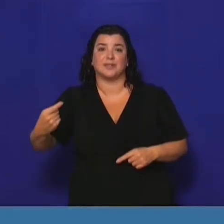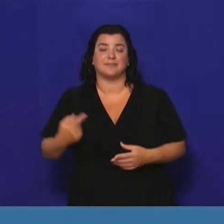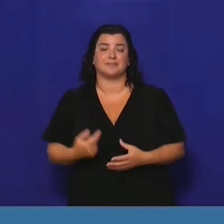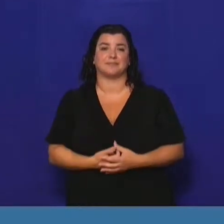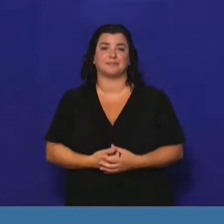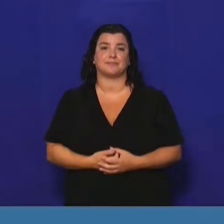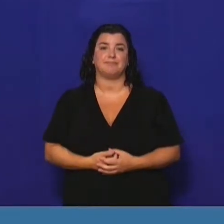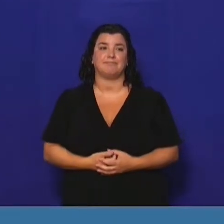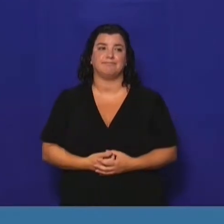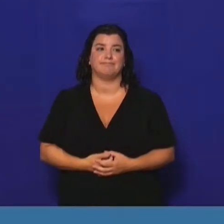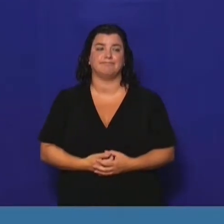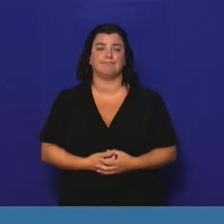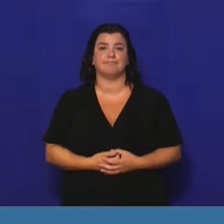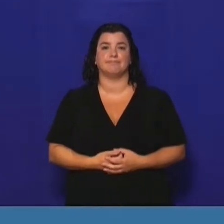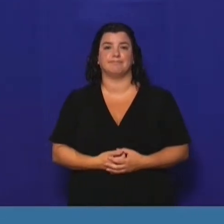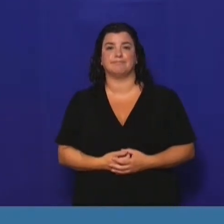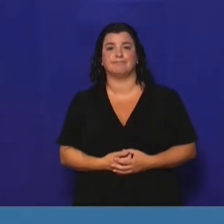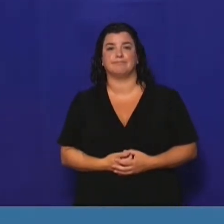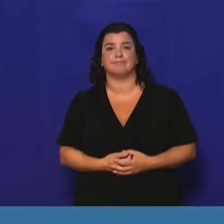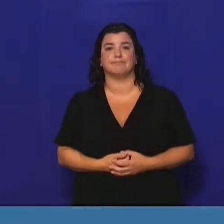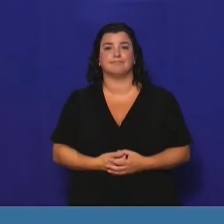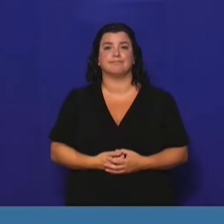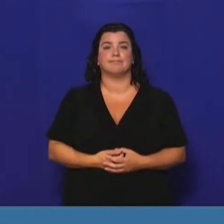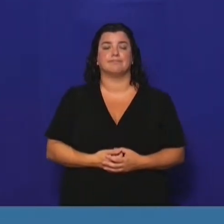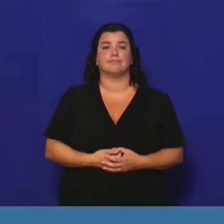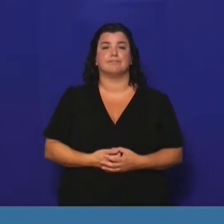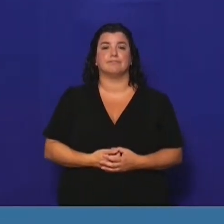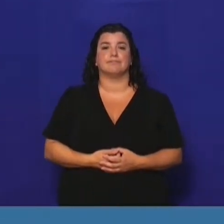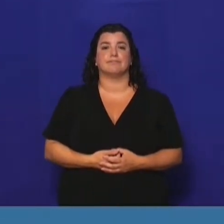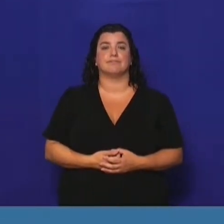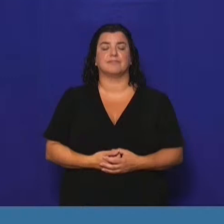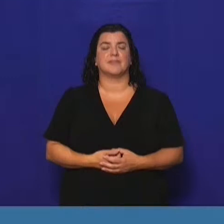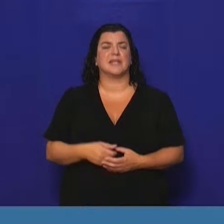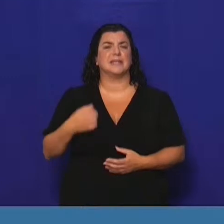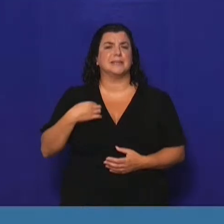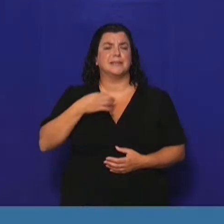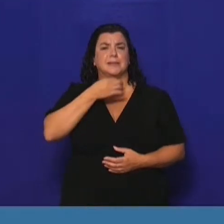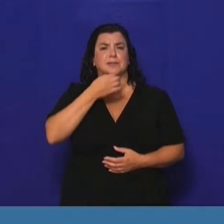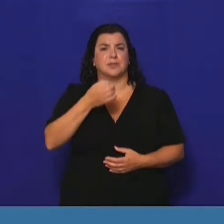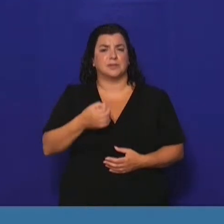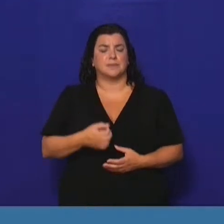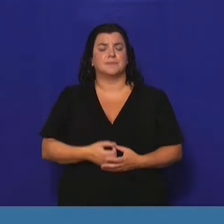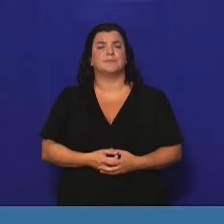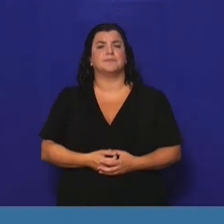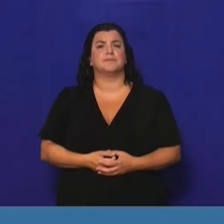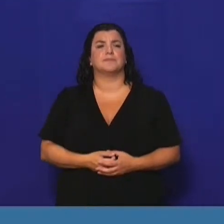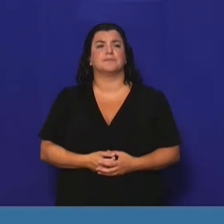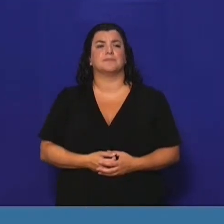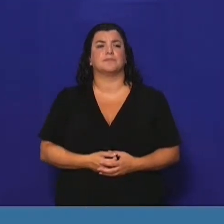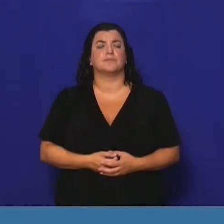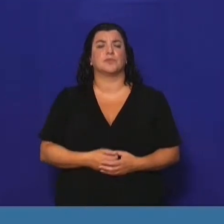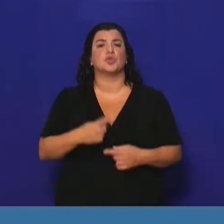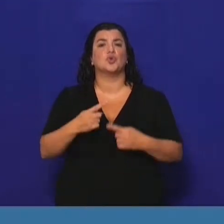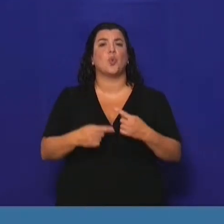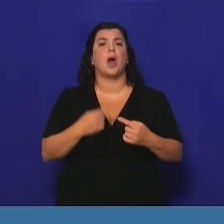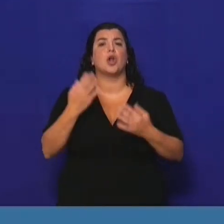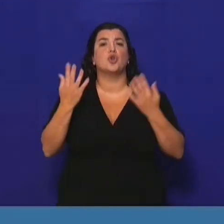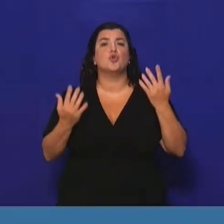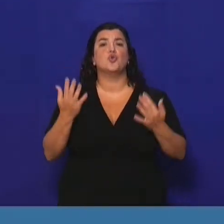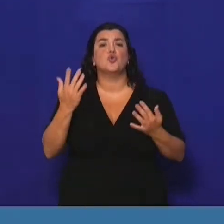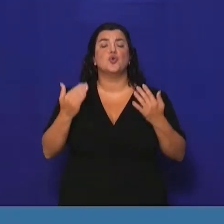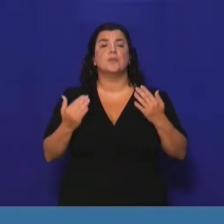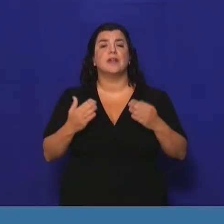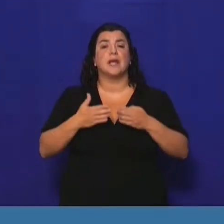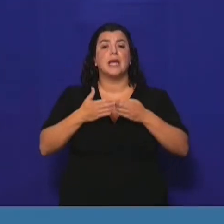Insellimlek Prof. Gauci Francesco Catania, Net News. Jekk ma importax, jekk jogħġbok aġġornament dwar in-numru ta' migranti